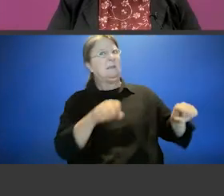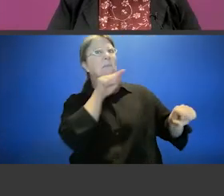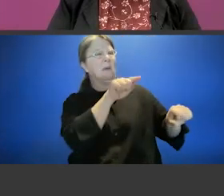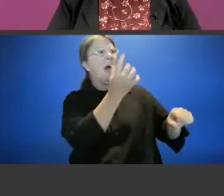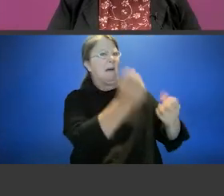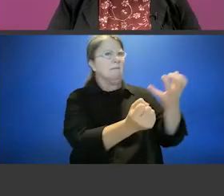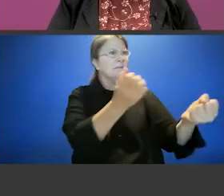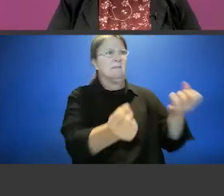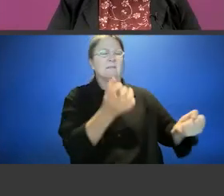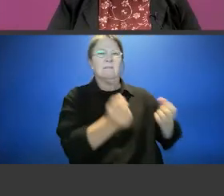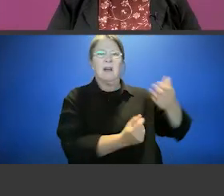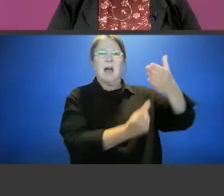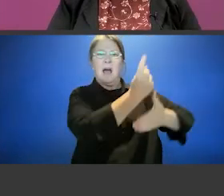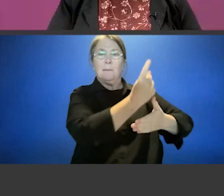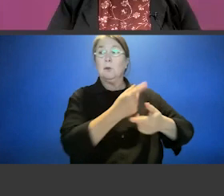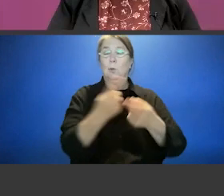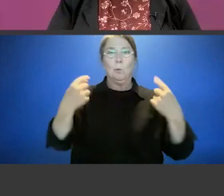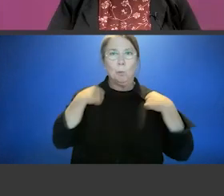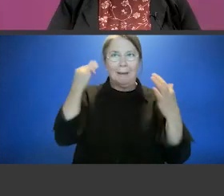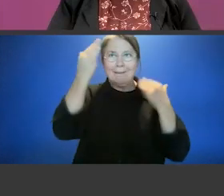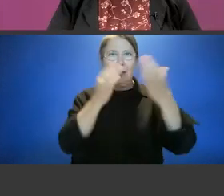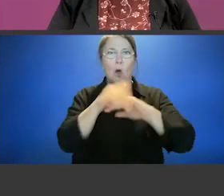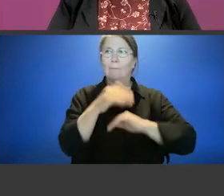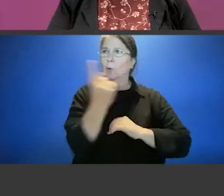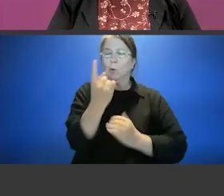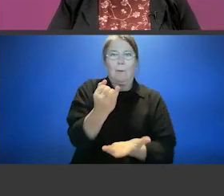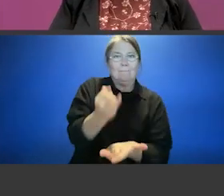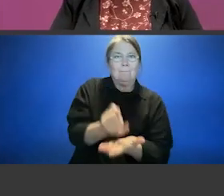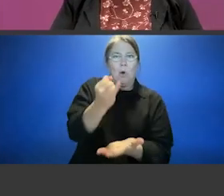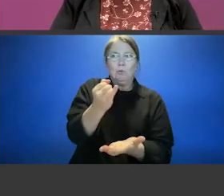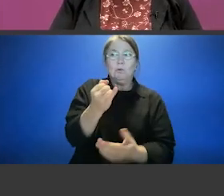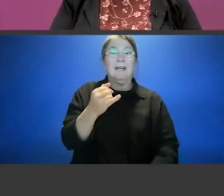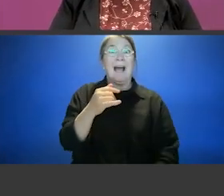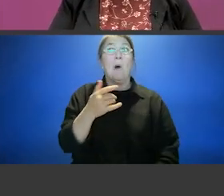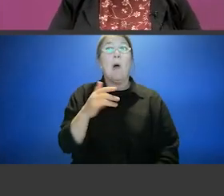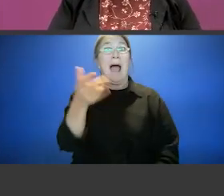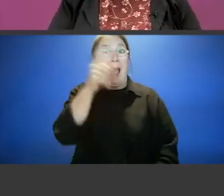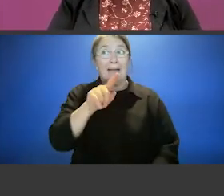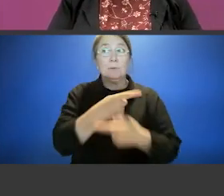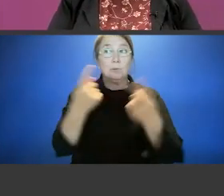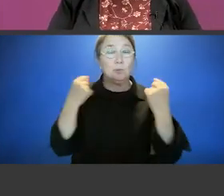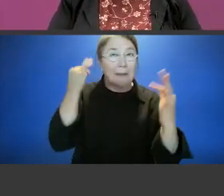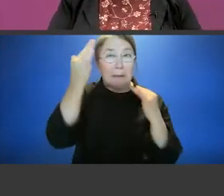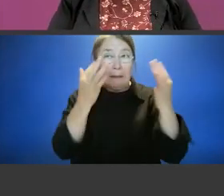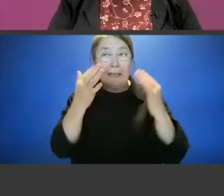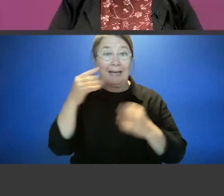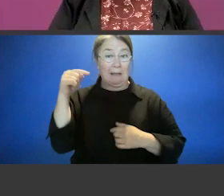and also whether it would significantly reduce the public confidence in an organisation.